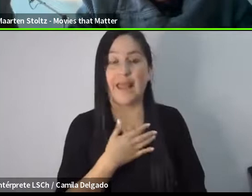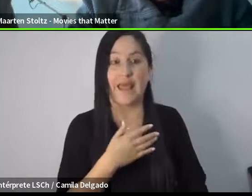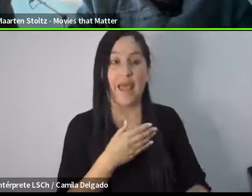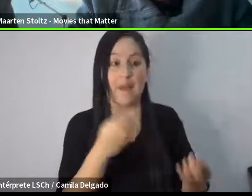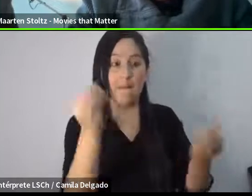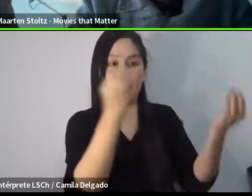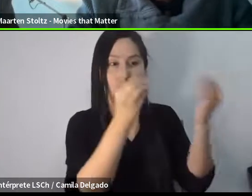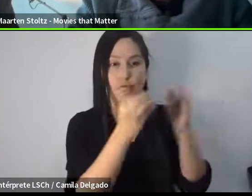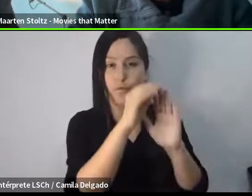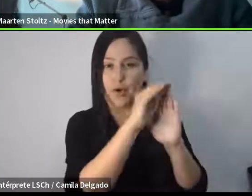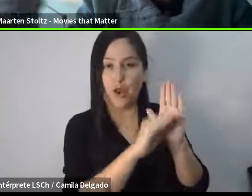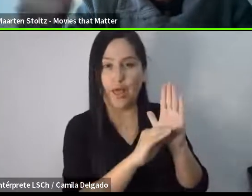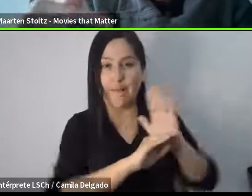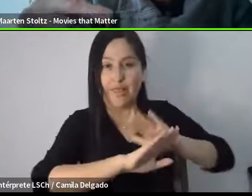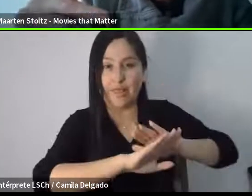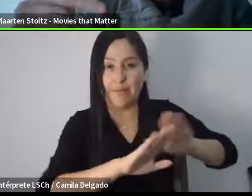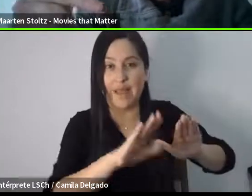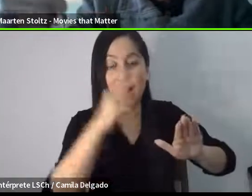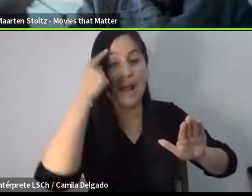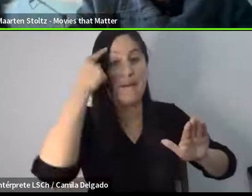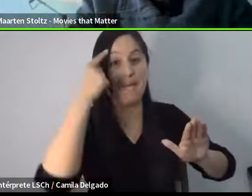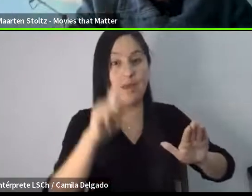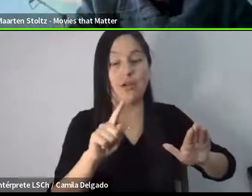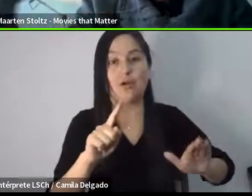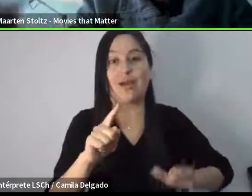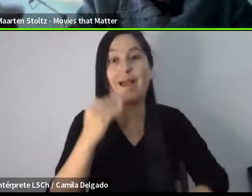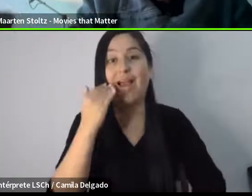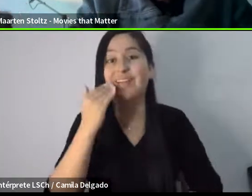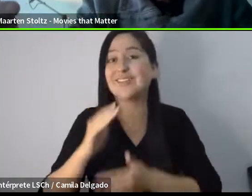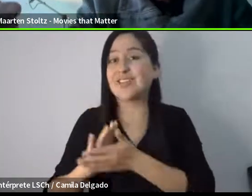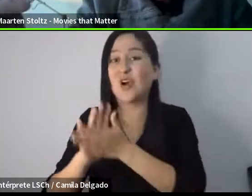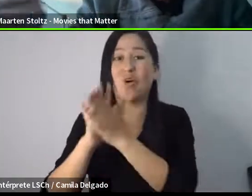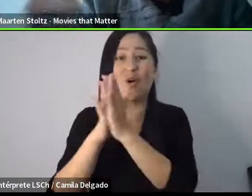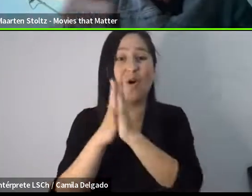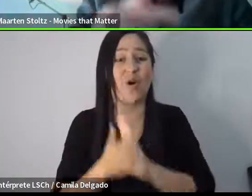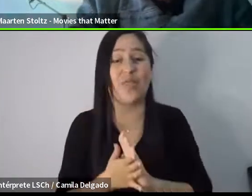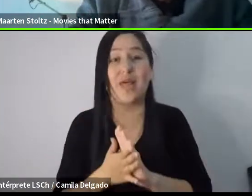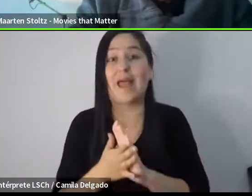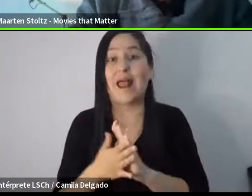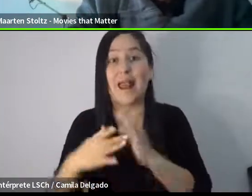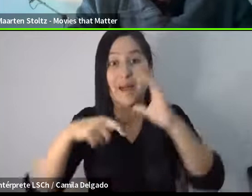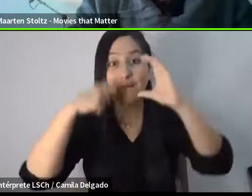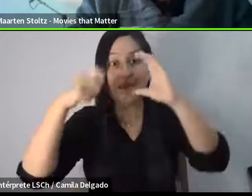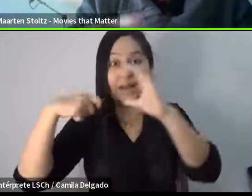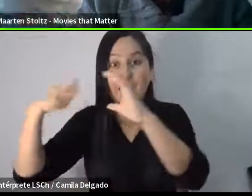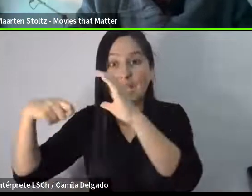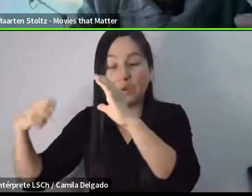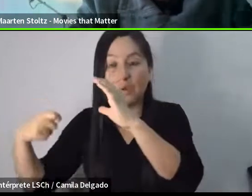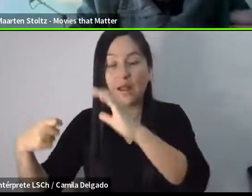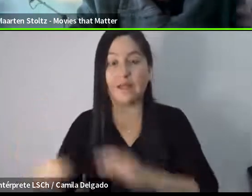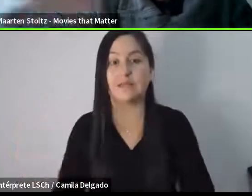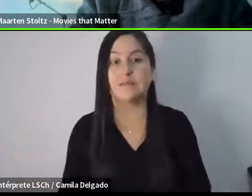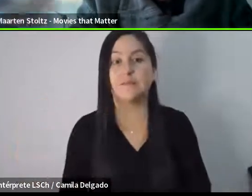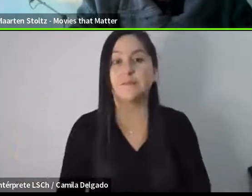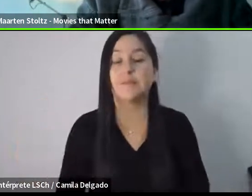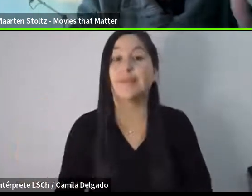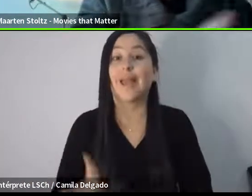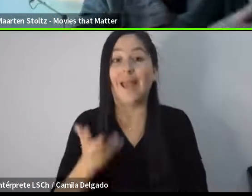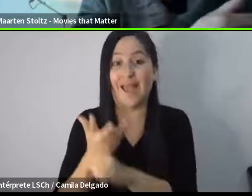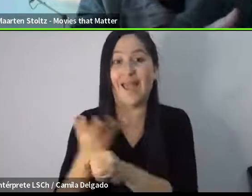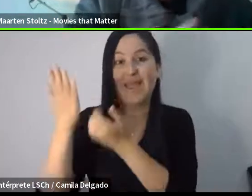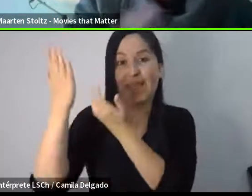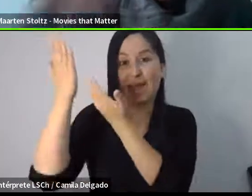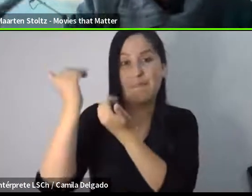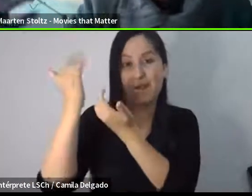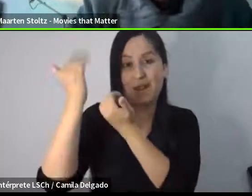films, there is hope. You know, if somebody is fighting for human rights, so they have a struggle and they're